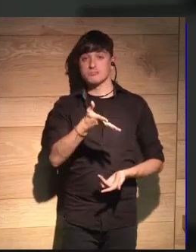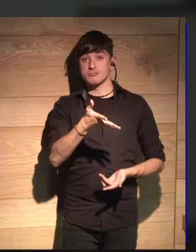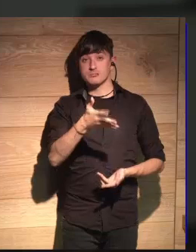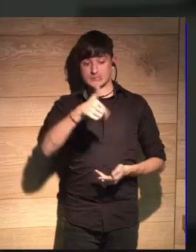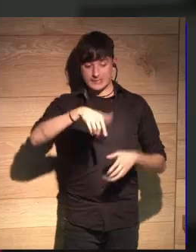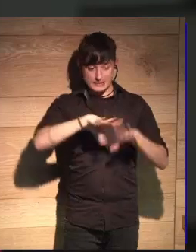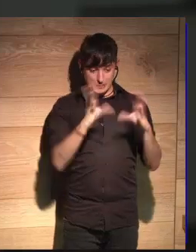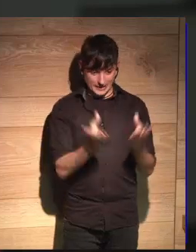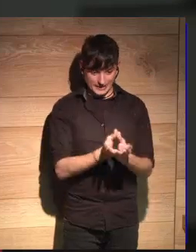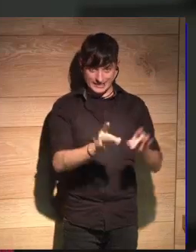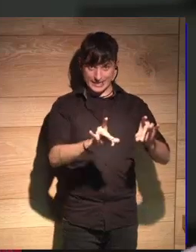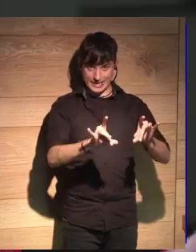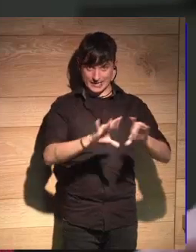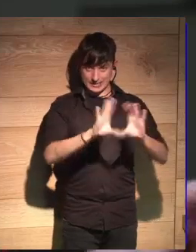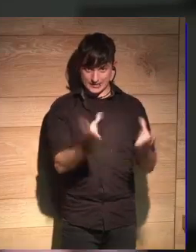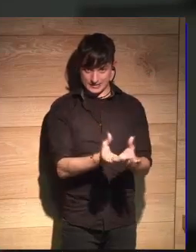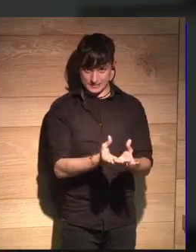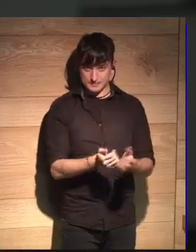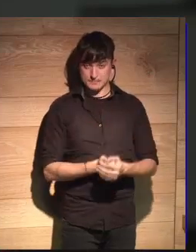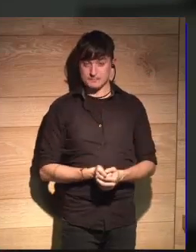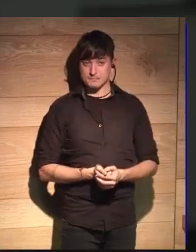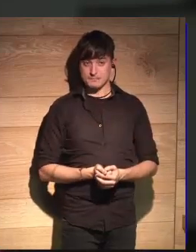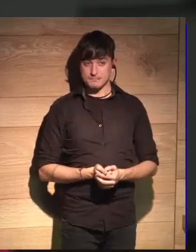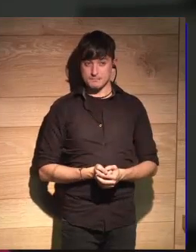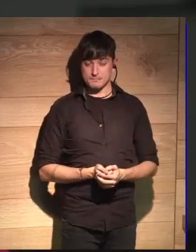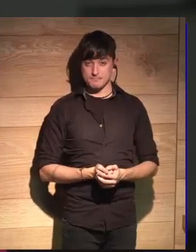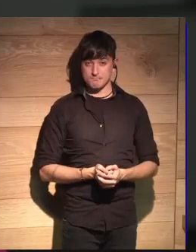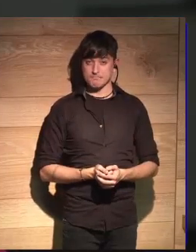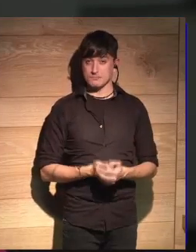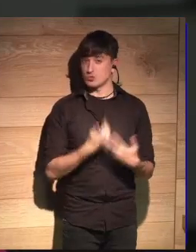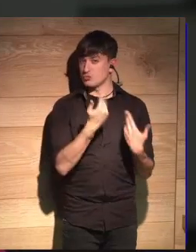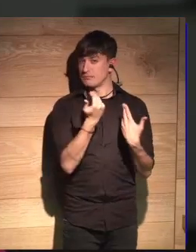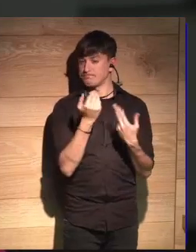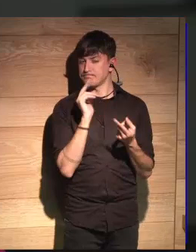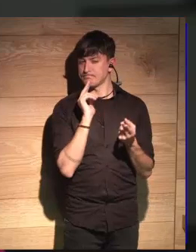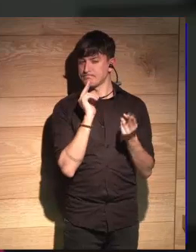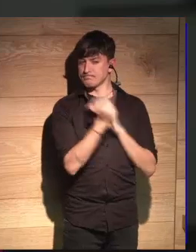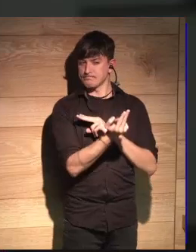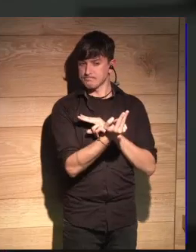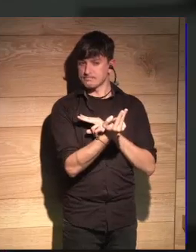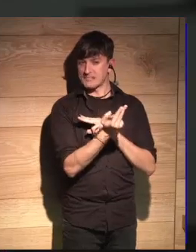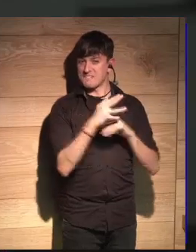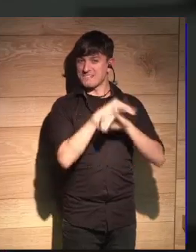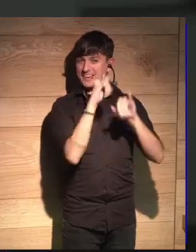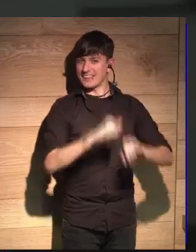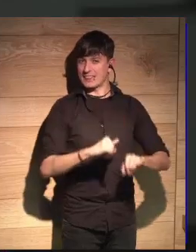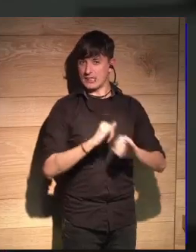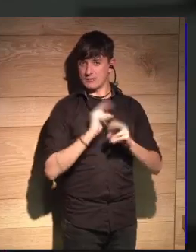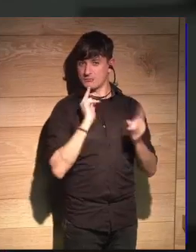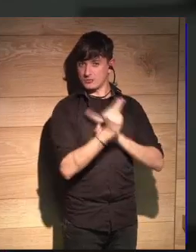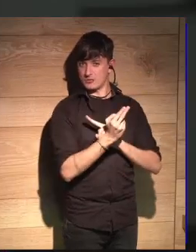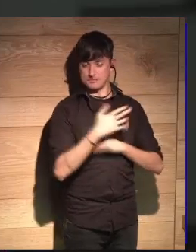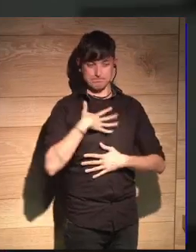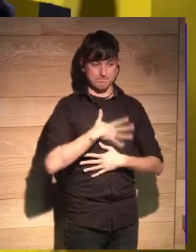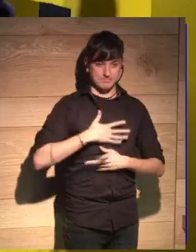Earth, there are not happy answers that go on forever. You all know from your